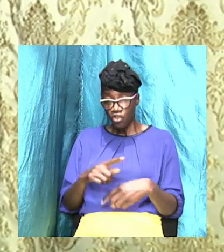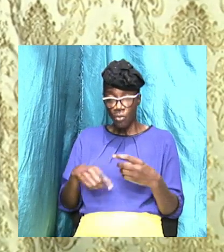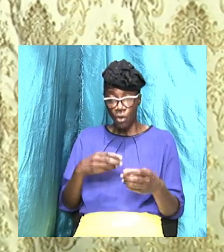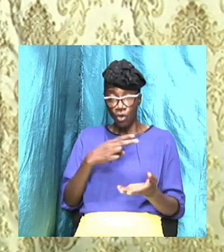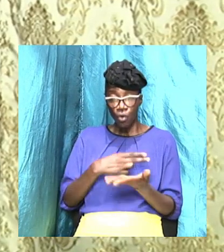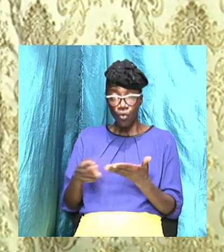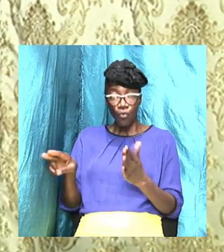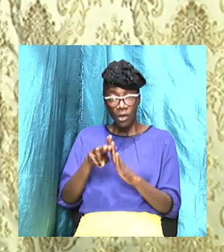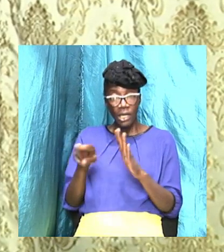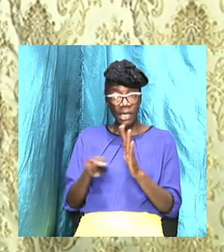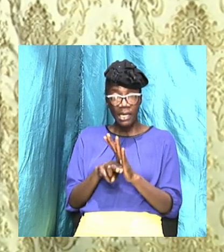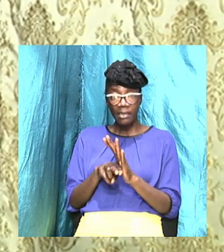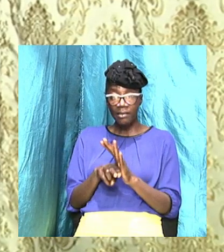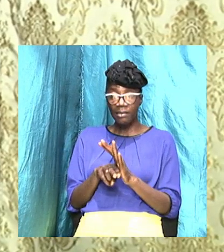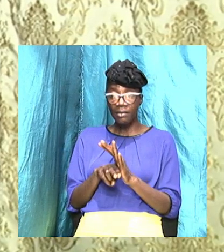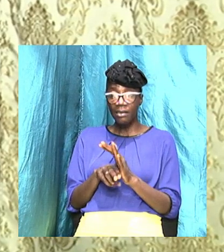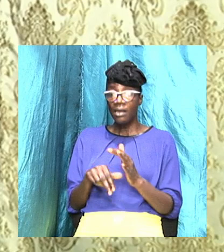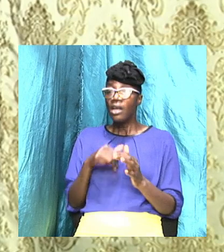And the challenge is not just